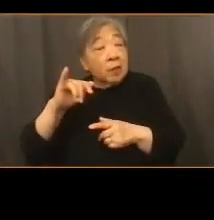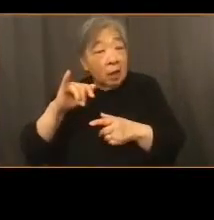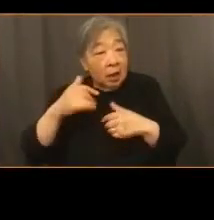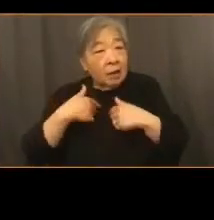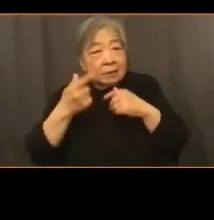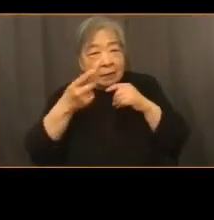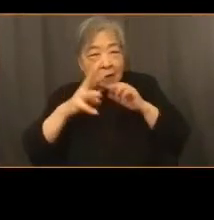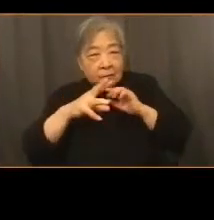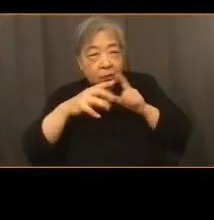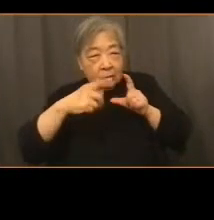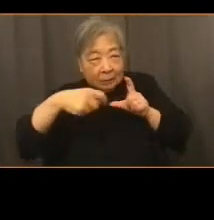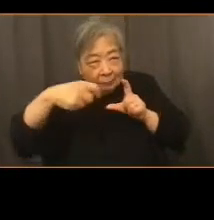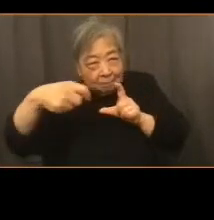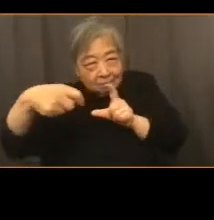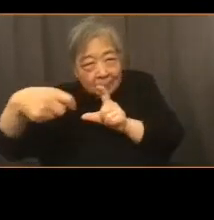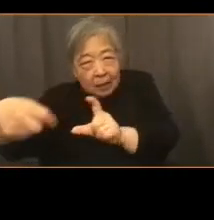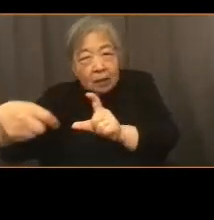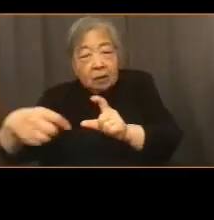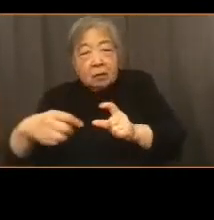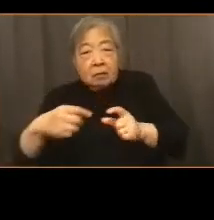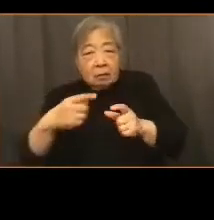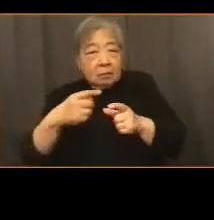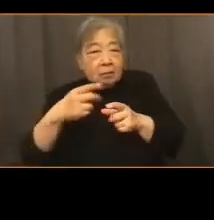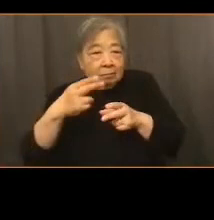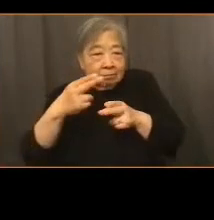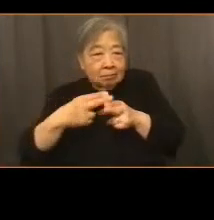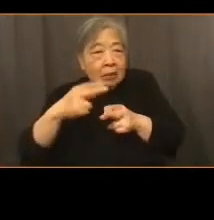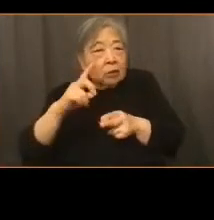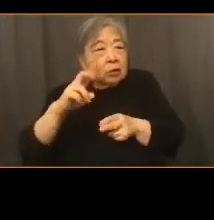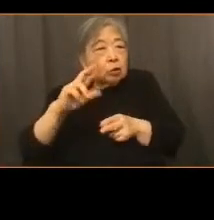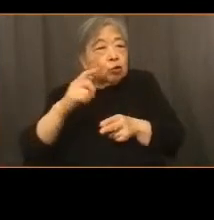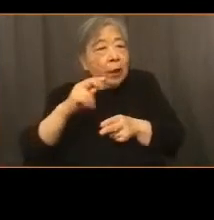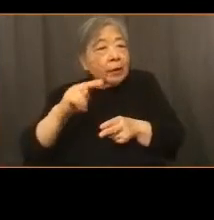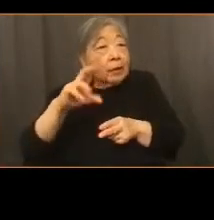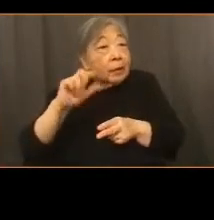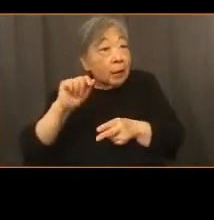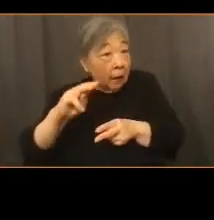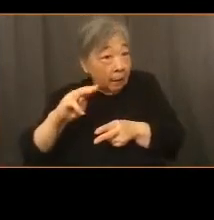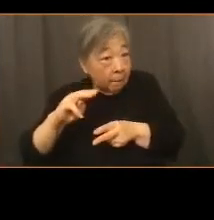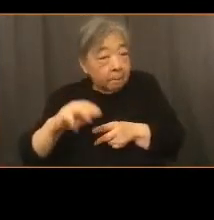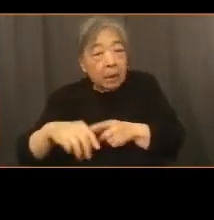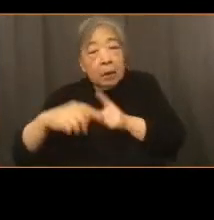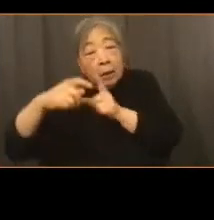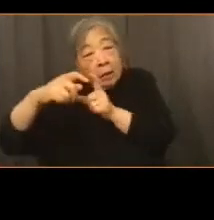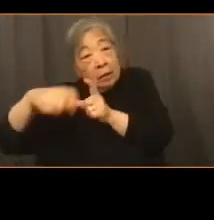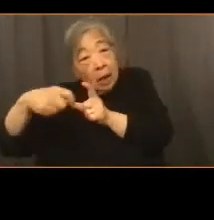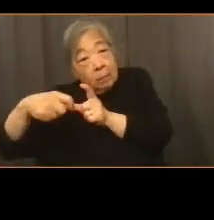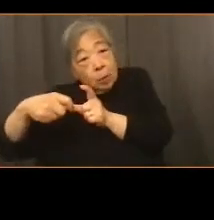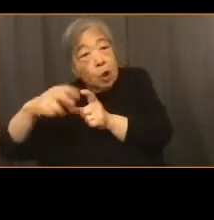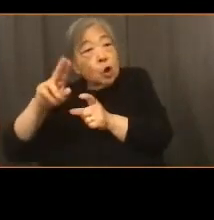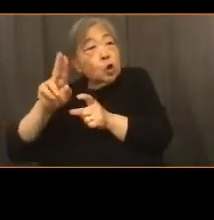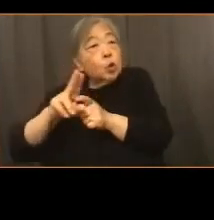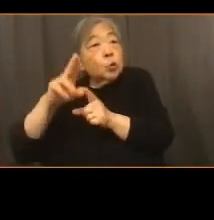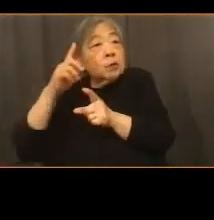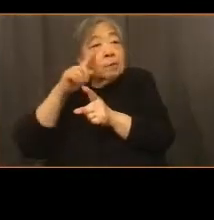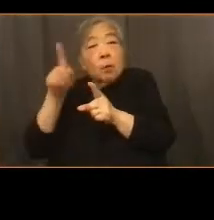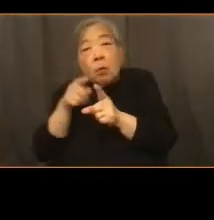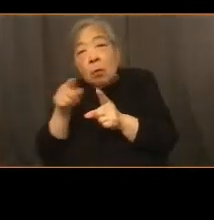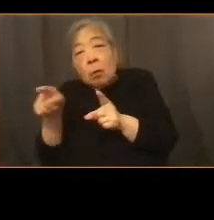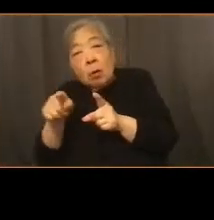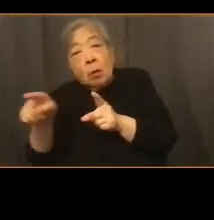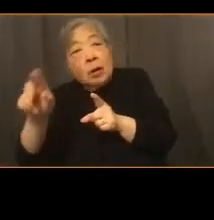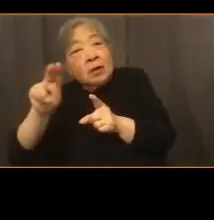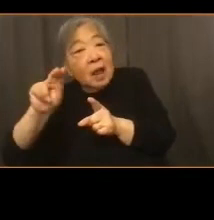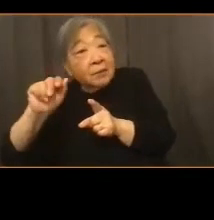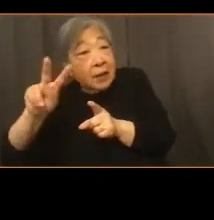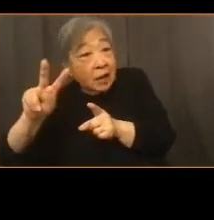Dragon Cam, and a set of cameras that we'll use just for navigation, something we call our nav cams, which is what